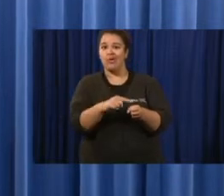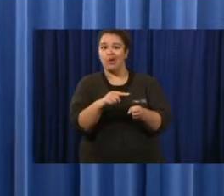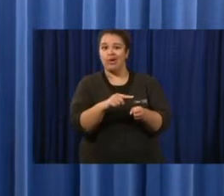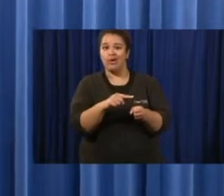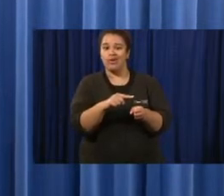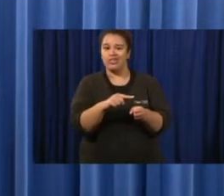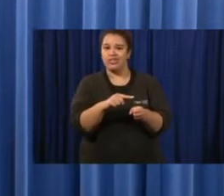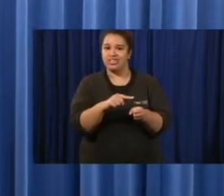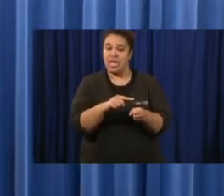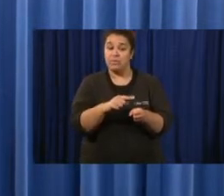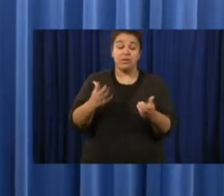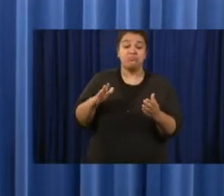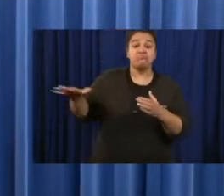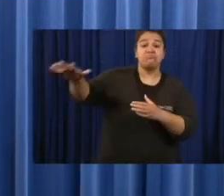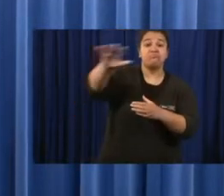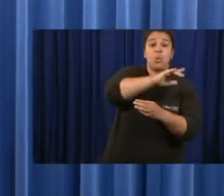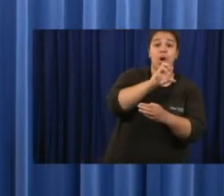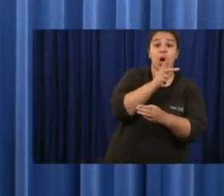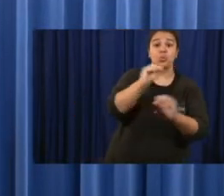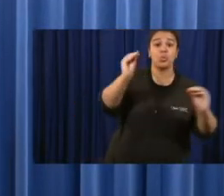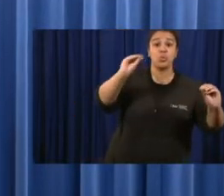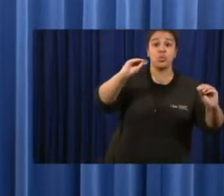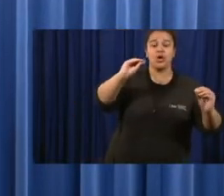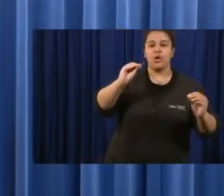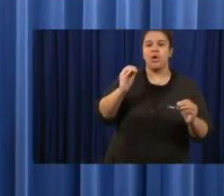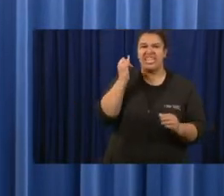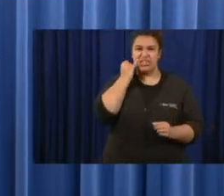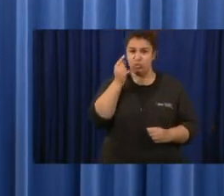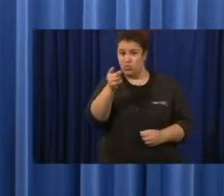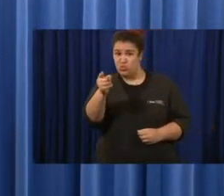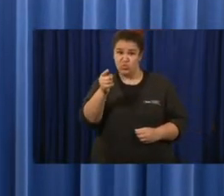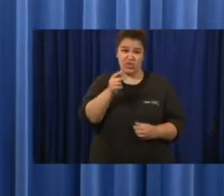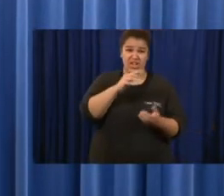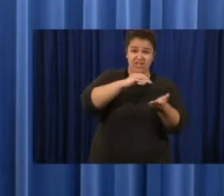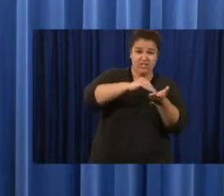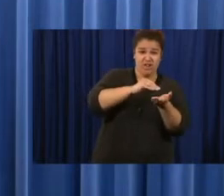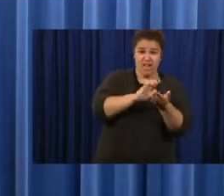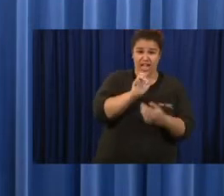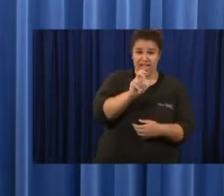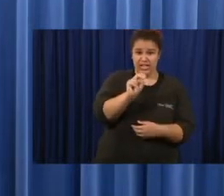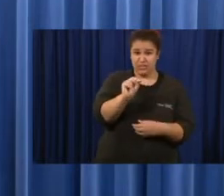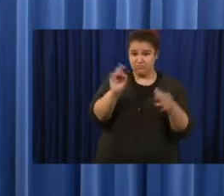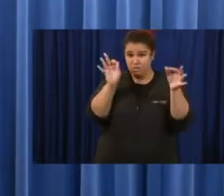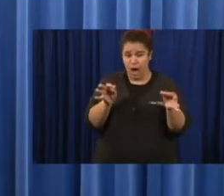something that a local health commissioner could decide to do if he or she chose?